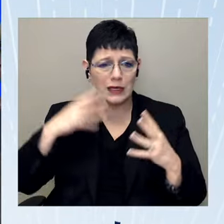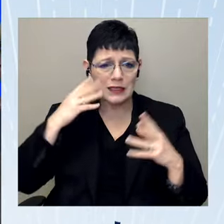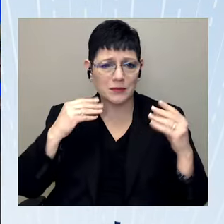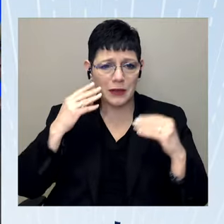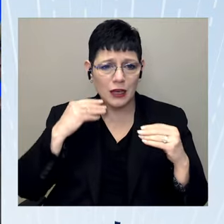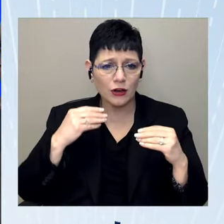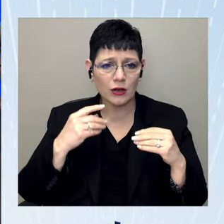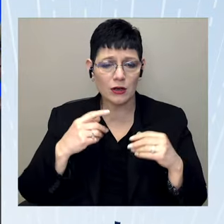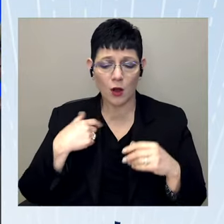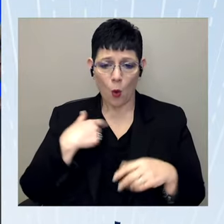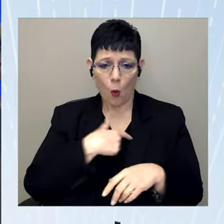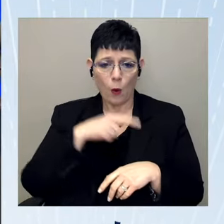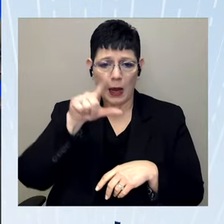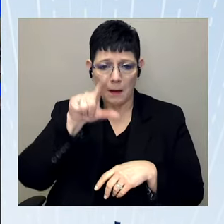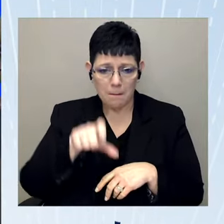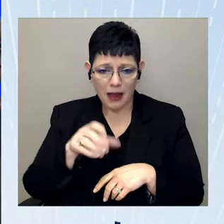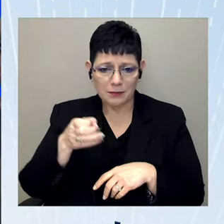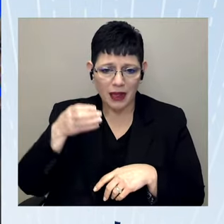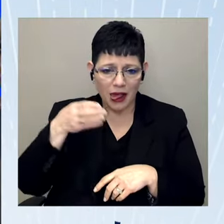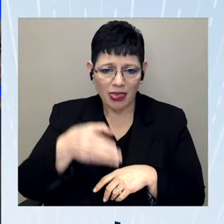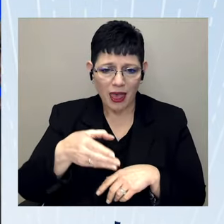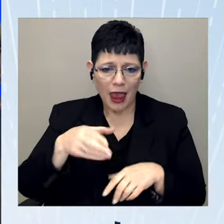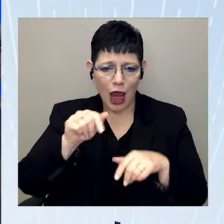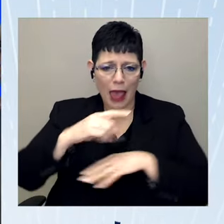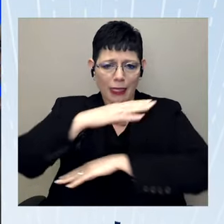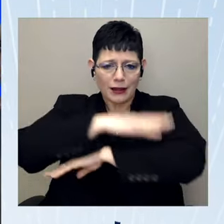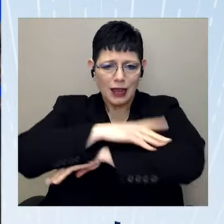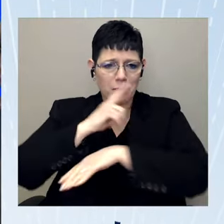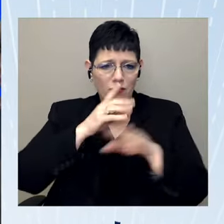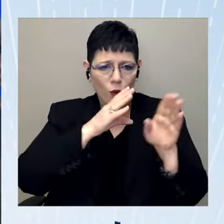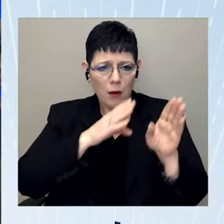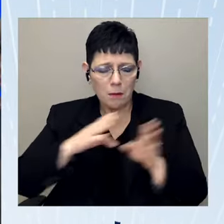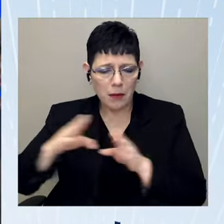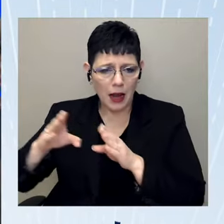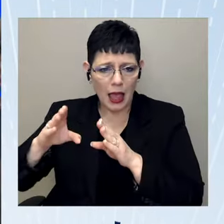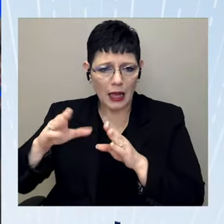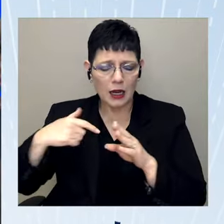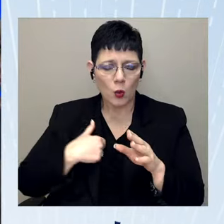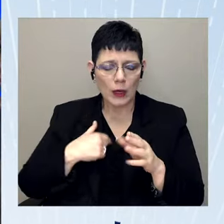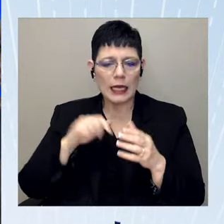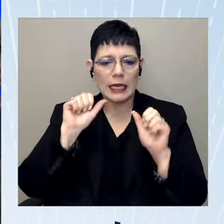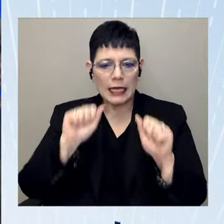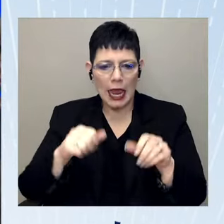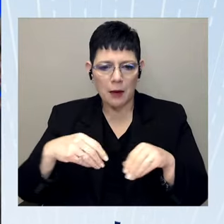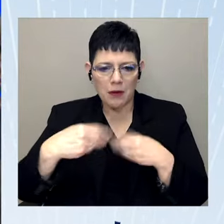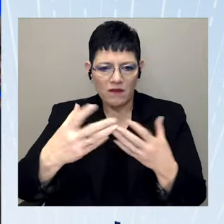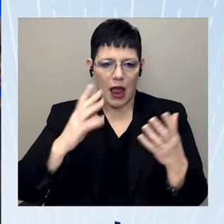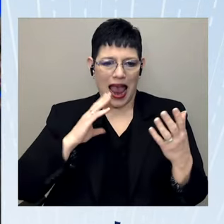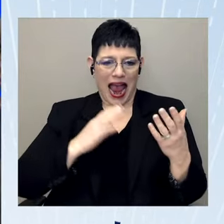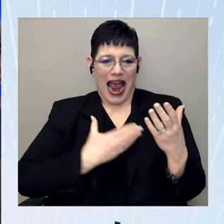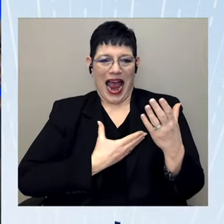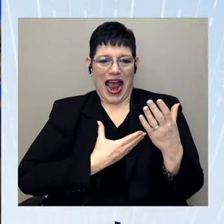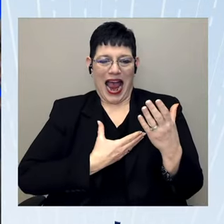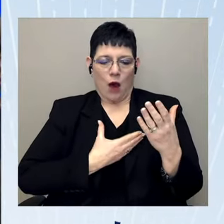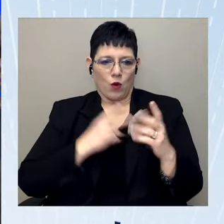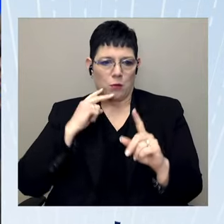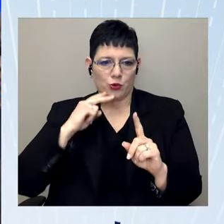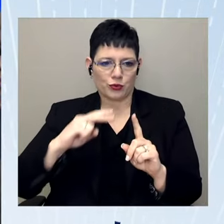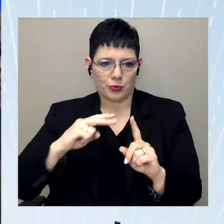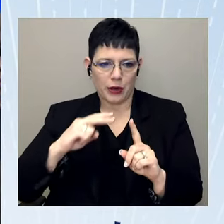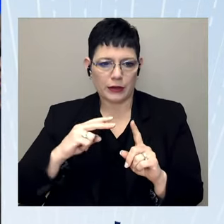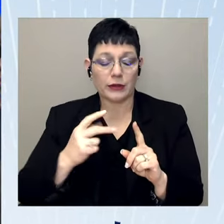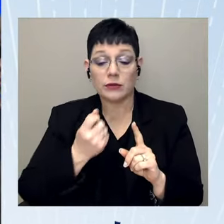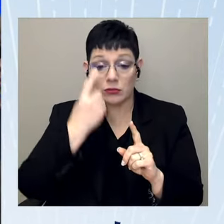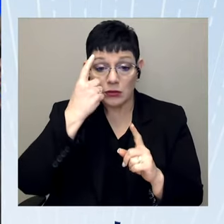the table, then we can then begin to say, you know what, this is what we need. And until we get that in